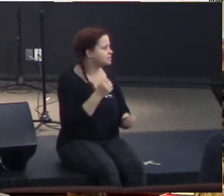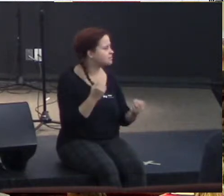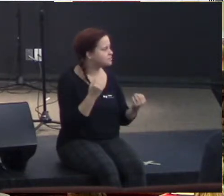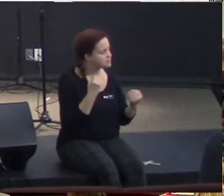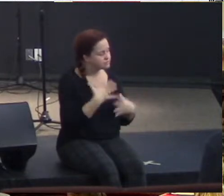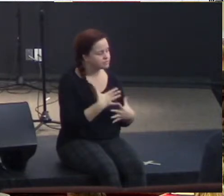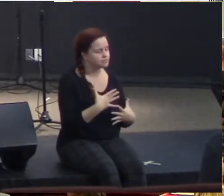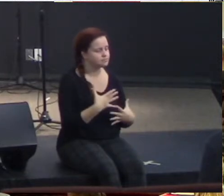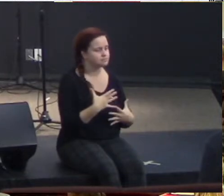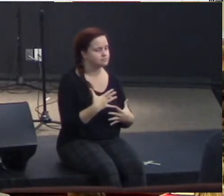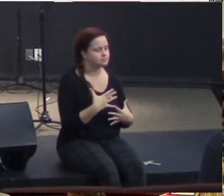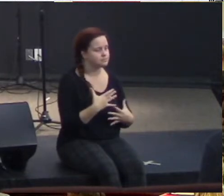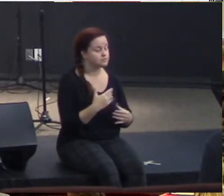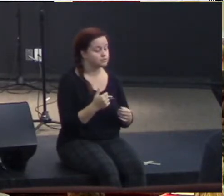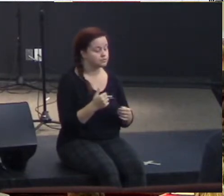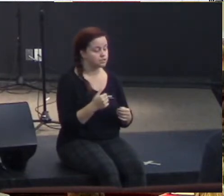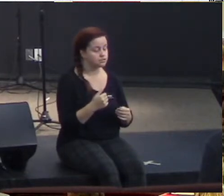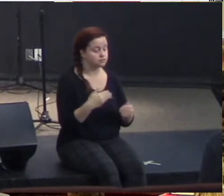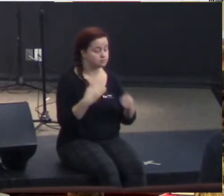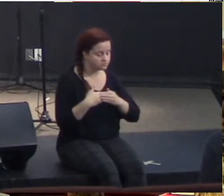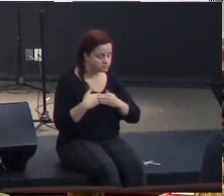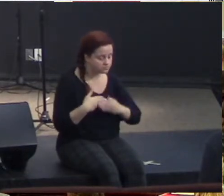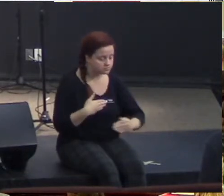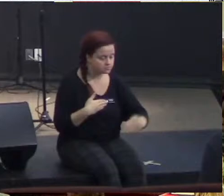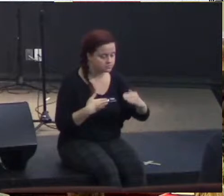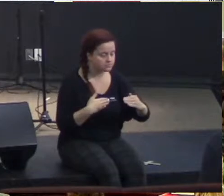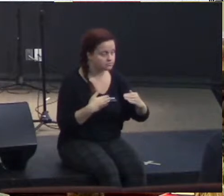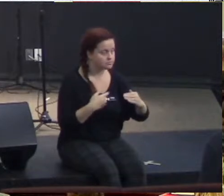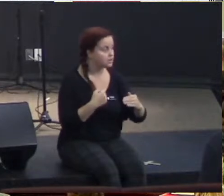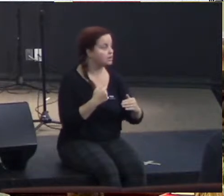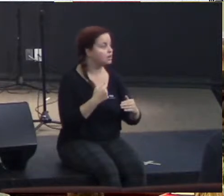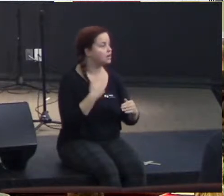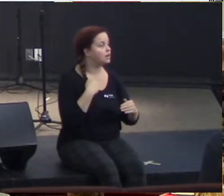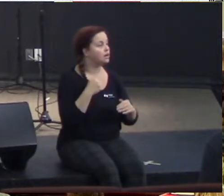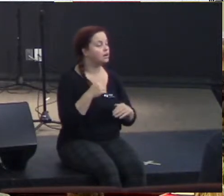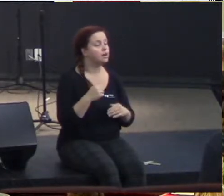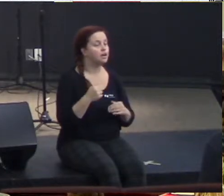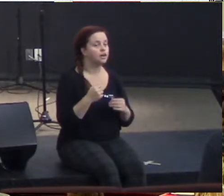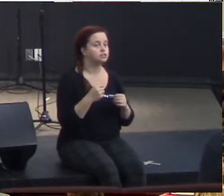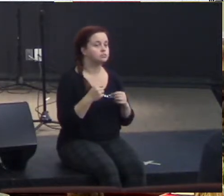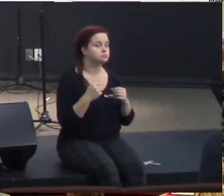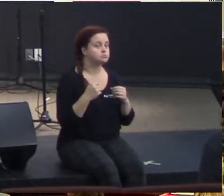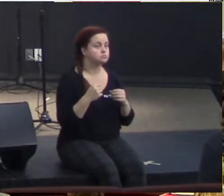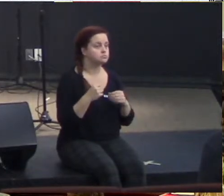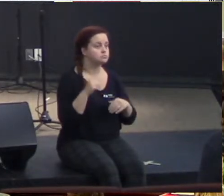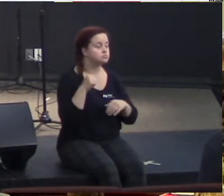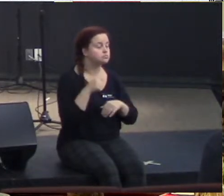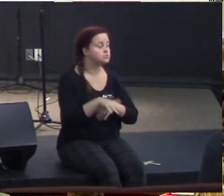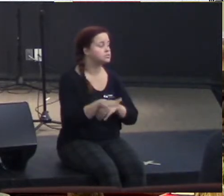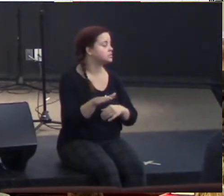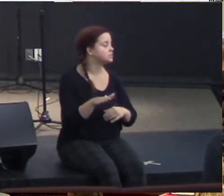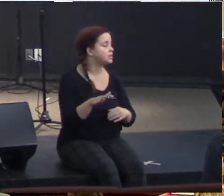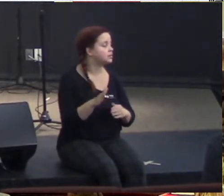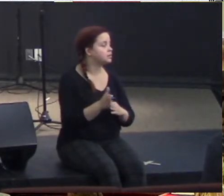on, I will send you out to fish for people. There's grace